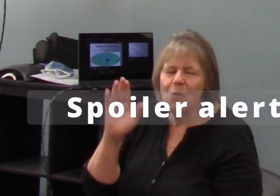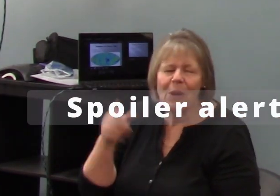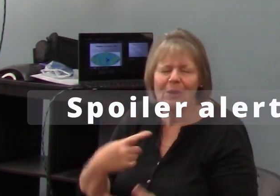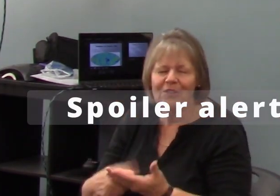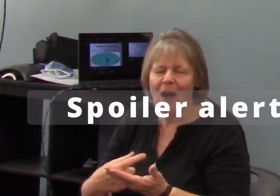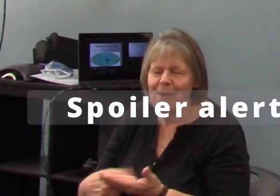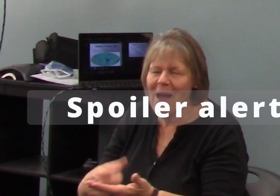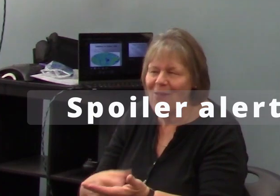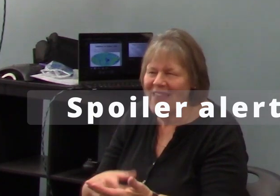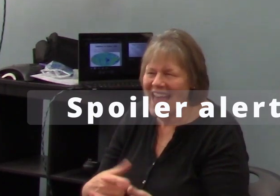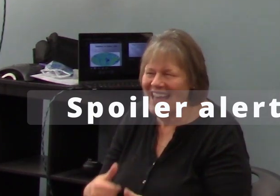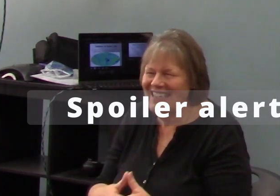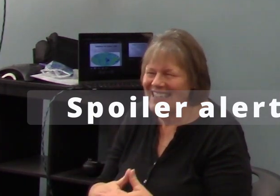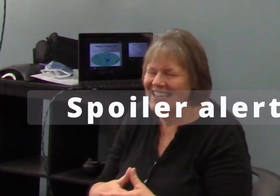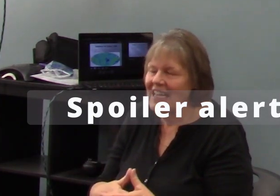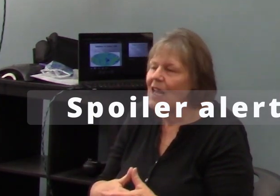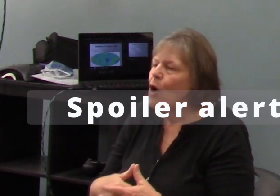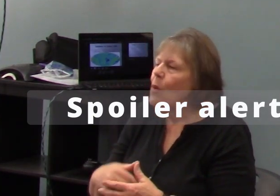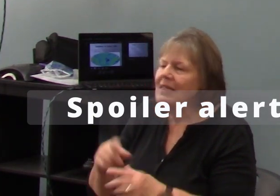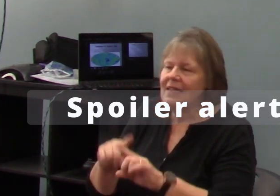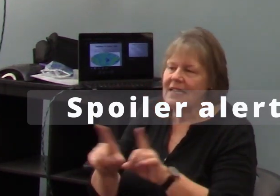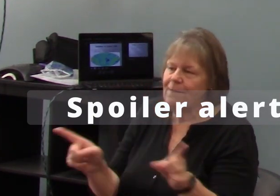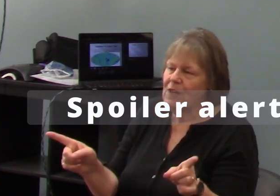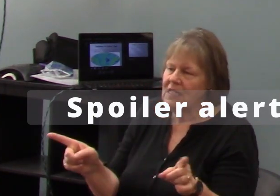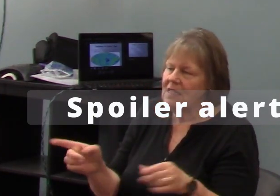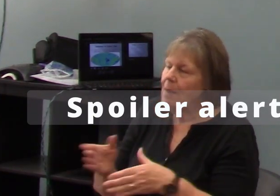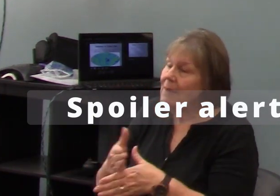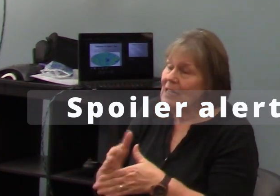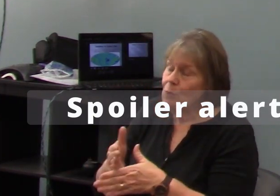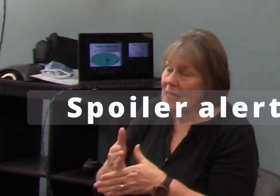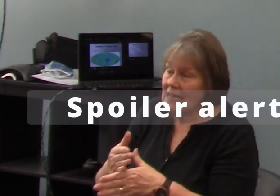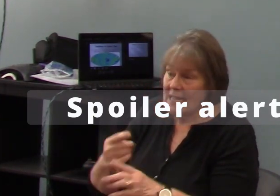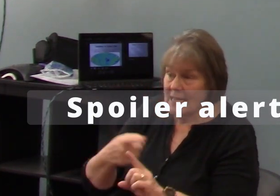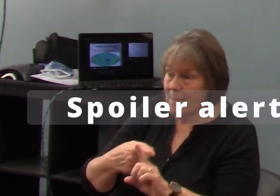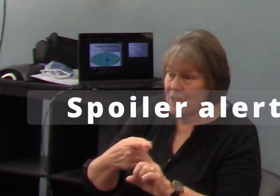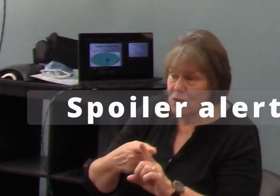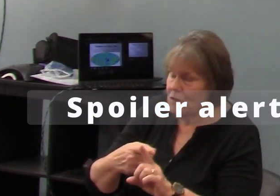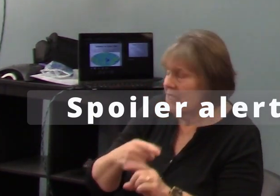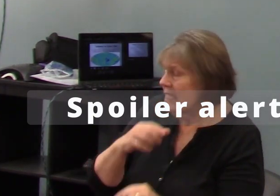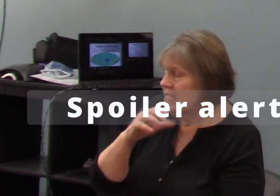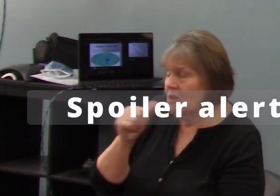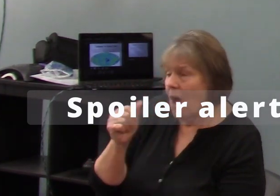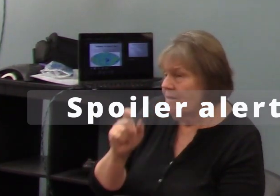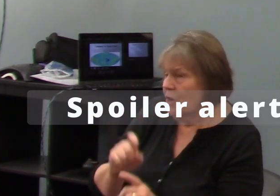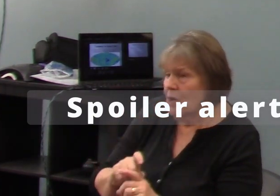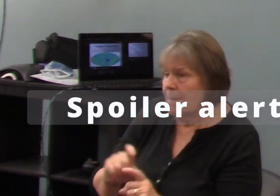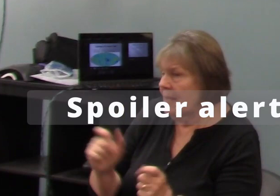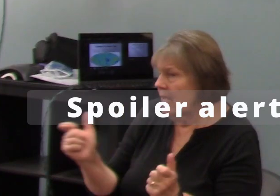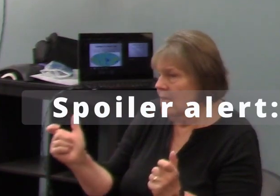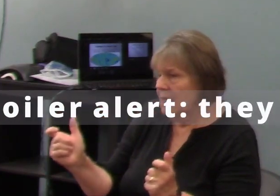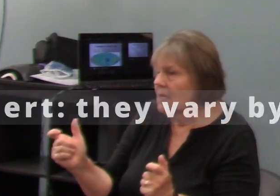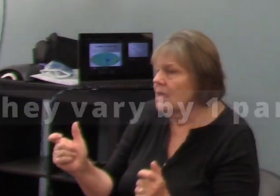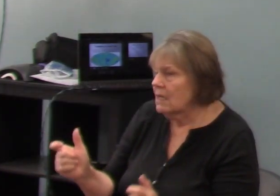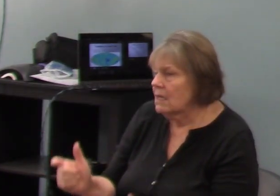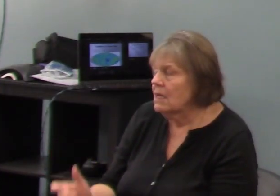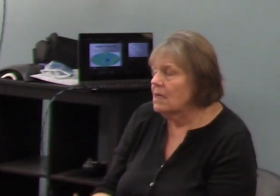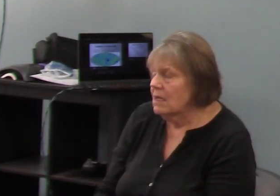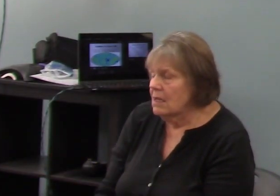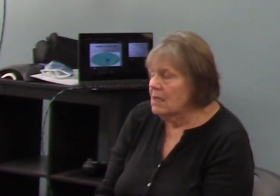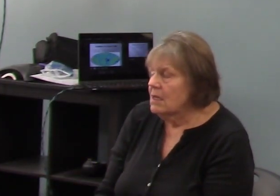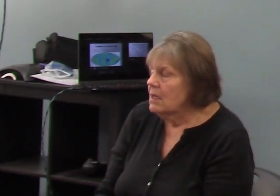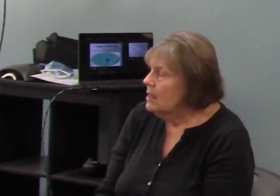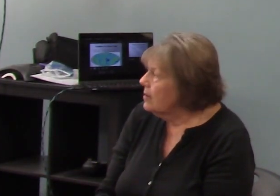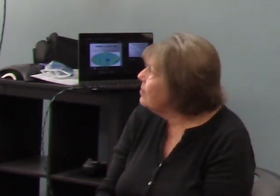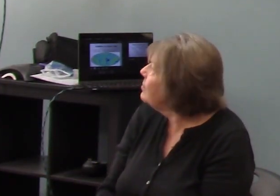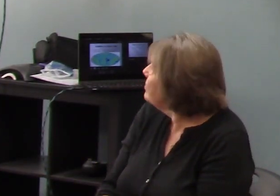figure that out. What is the difference between those temperatures? It's not very big. And again, you can